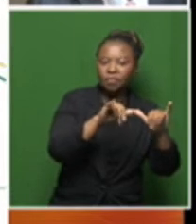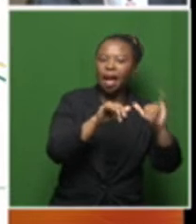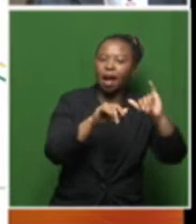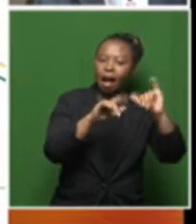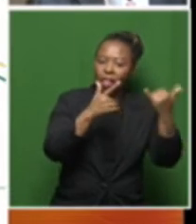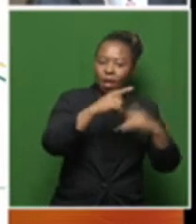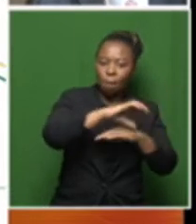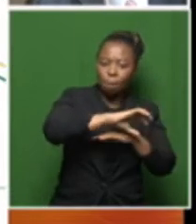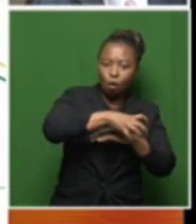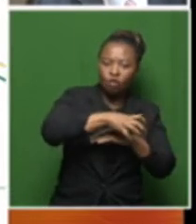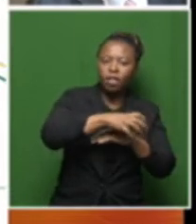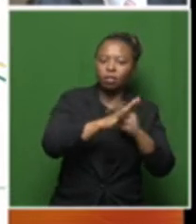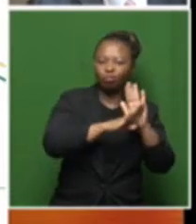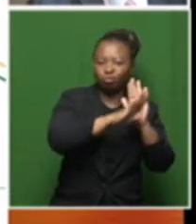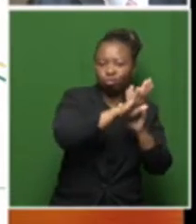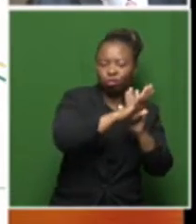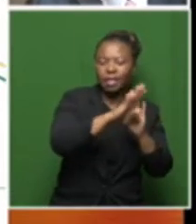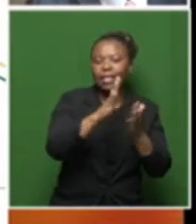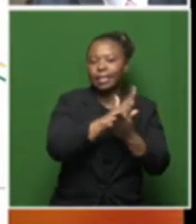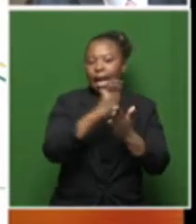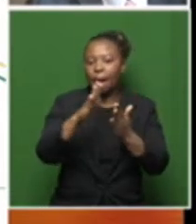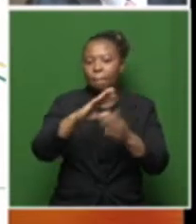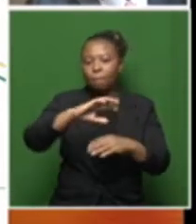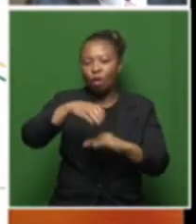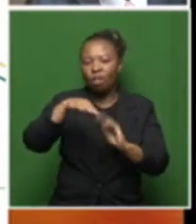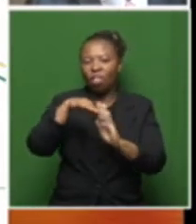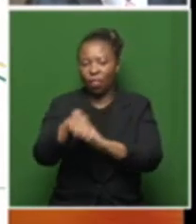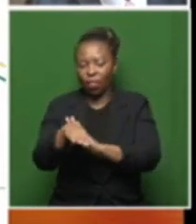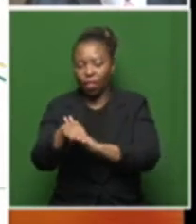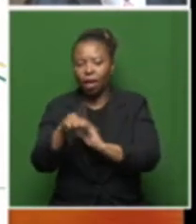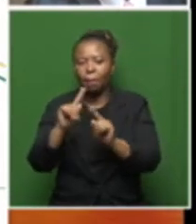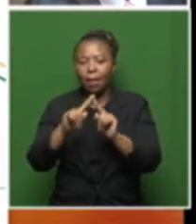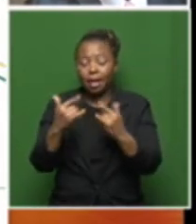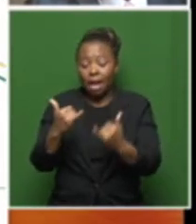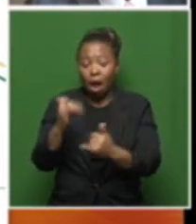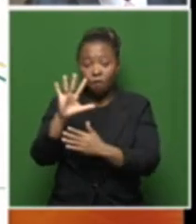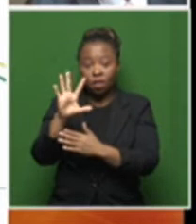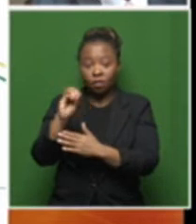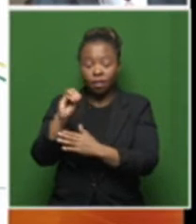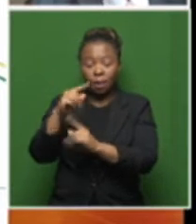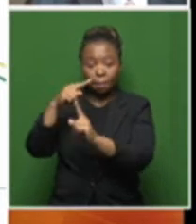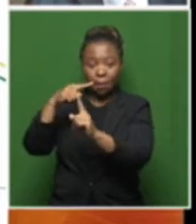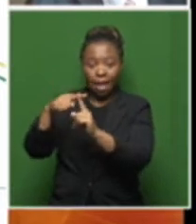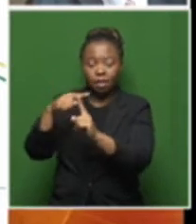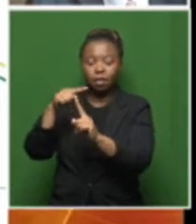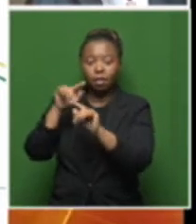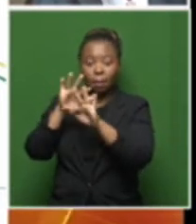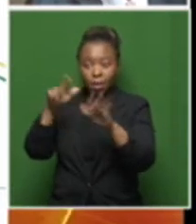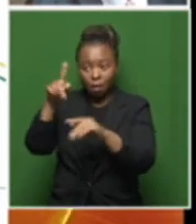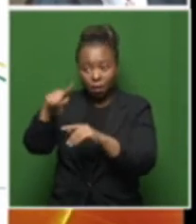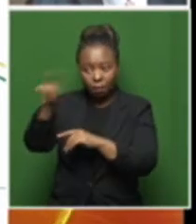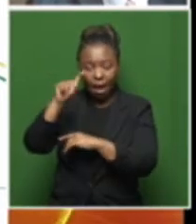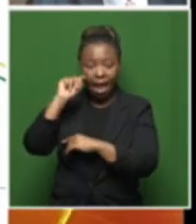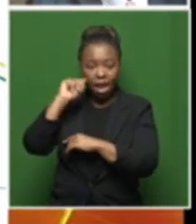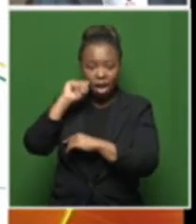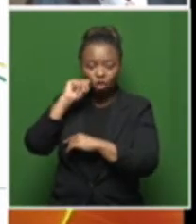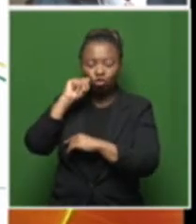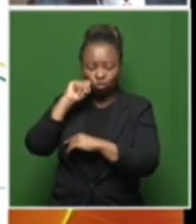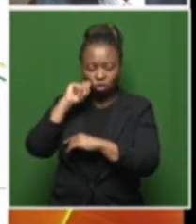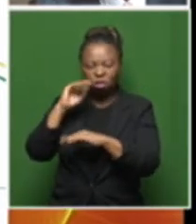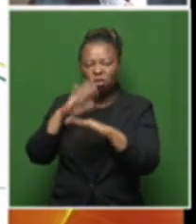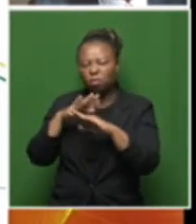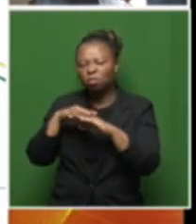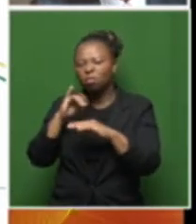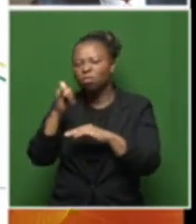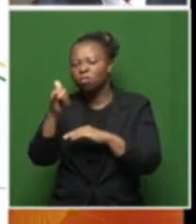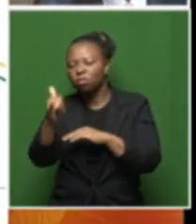some a bit lower. And now with the 50 plus population having recently come in, we are tracking